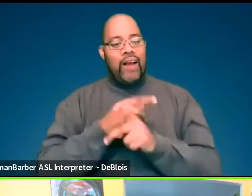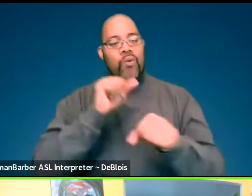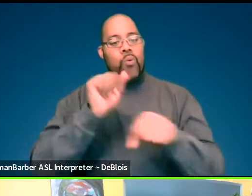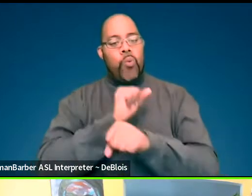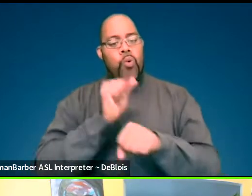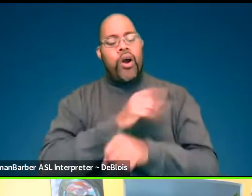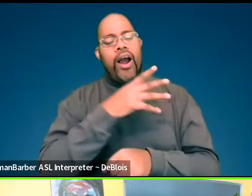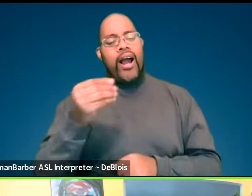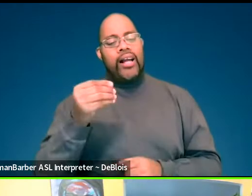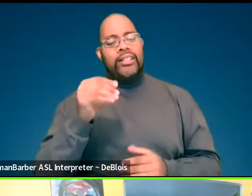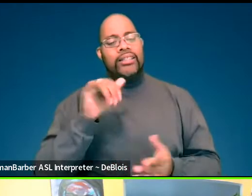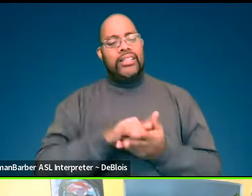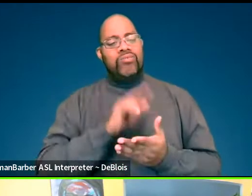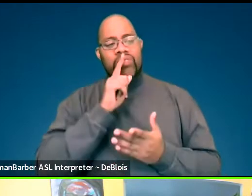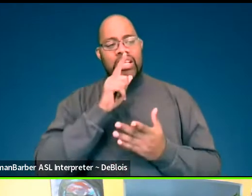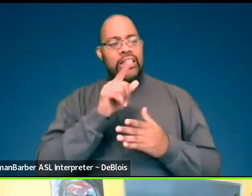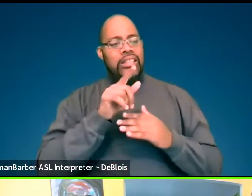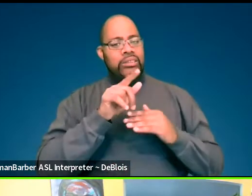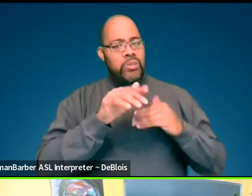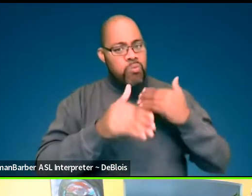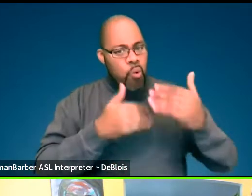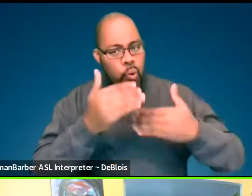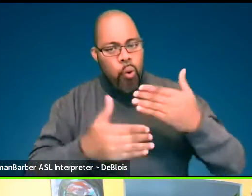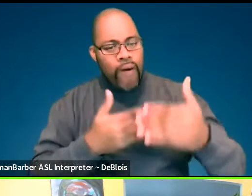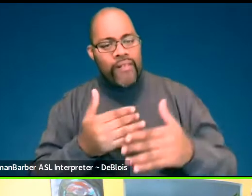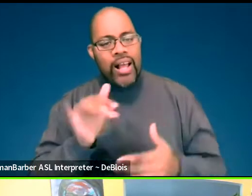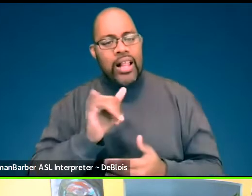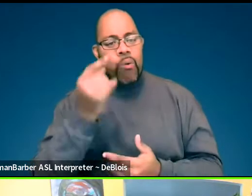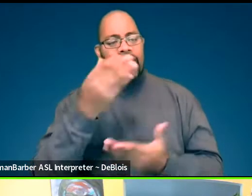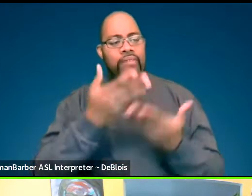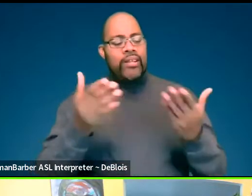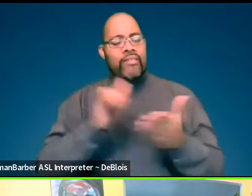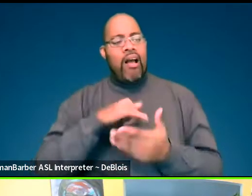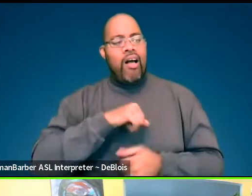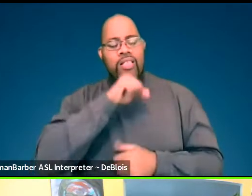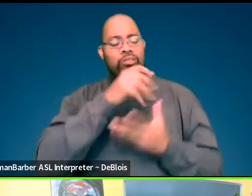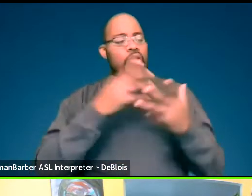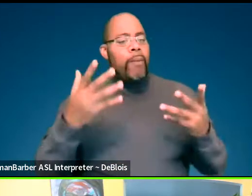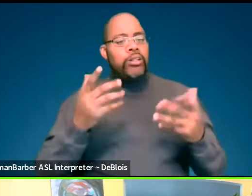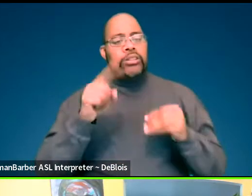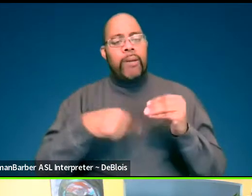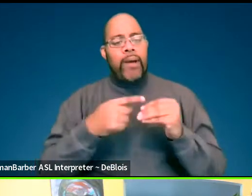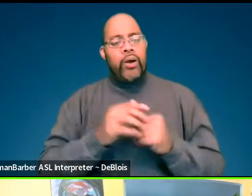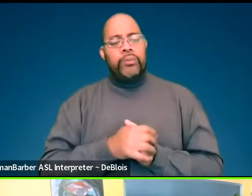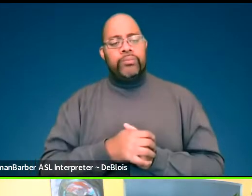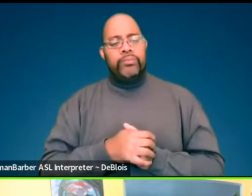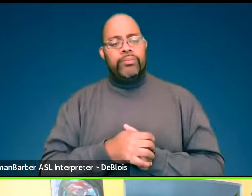it's slow moving, Like one of the things that I love so much about